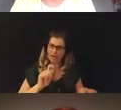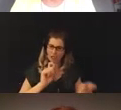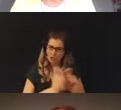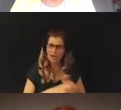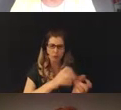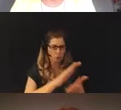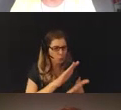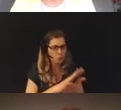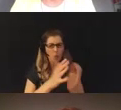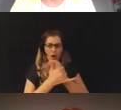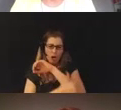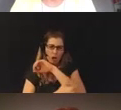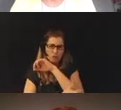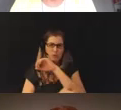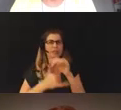in our country.